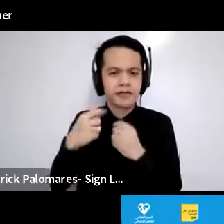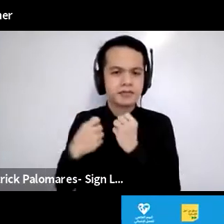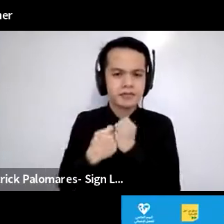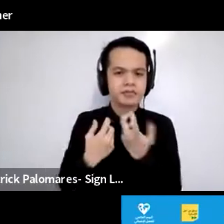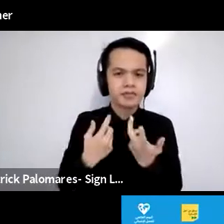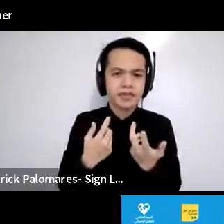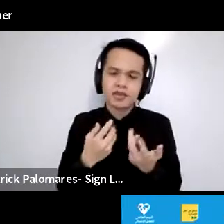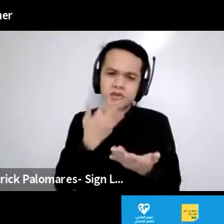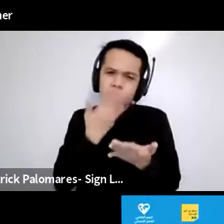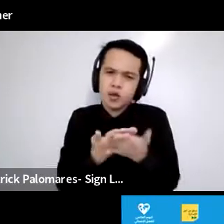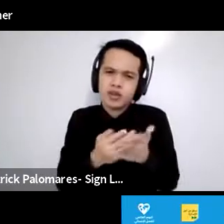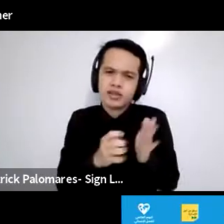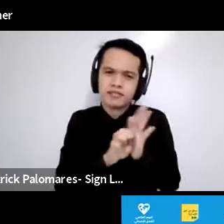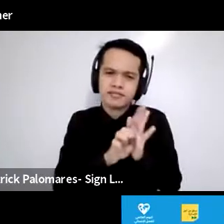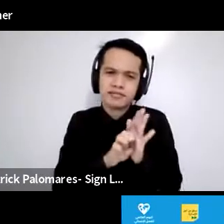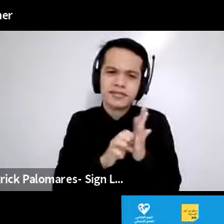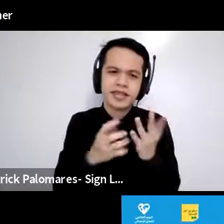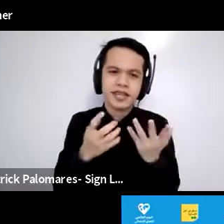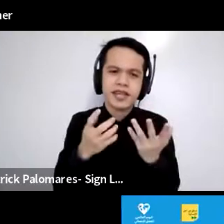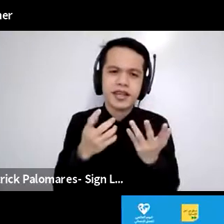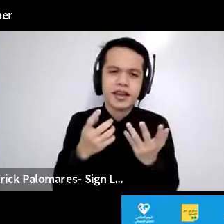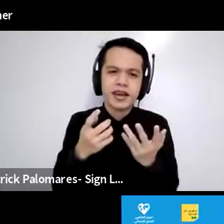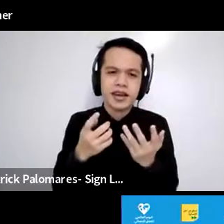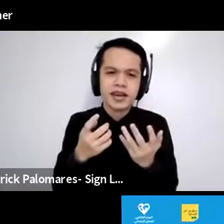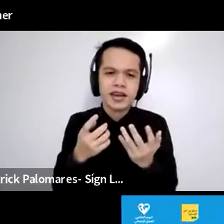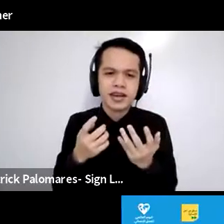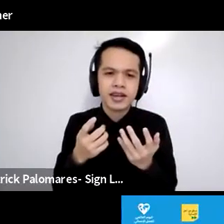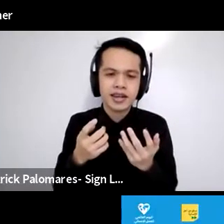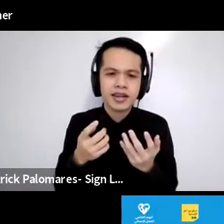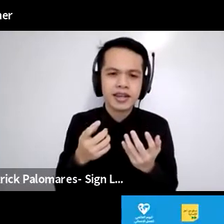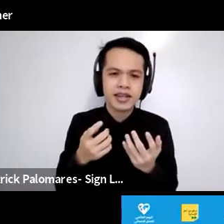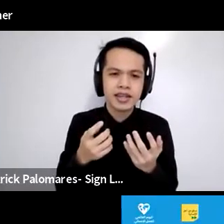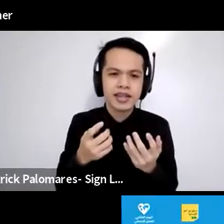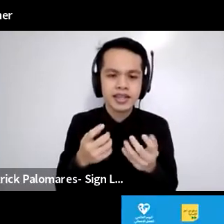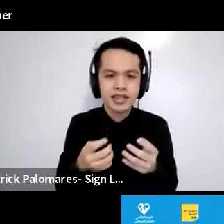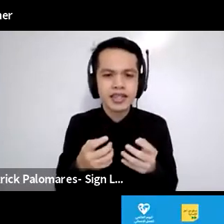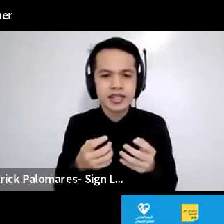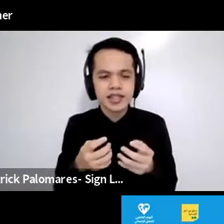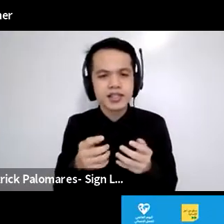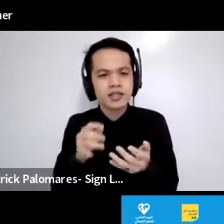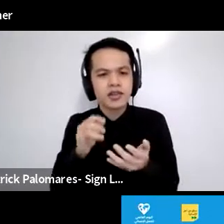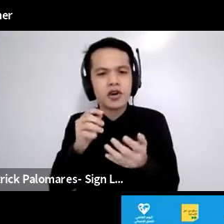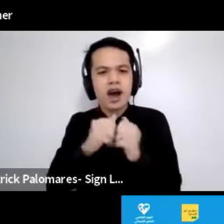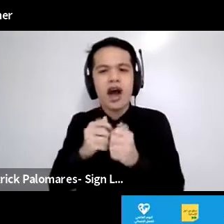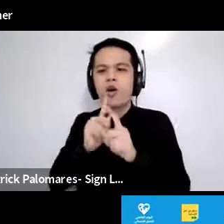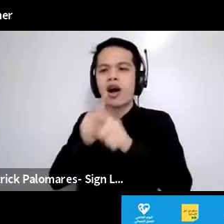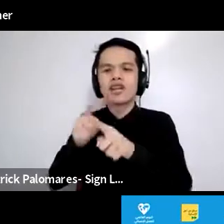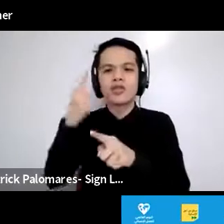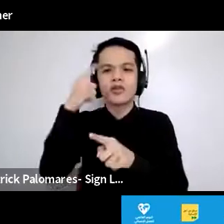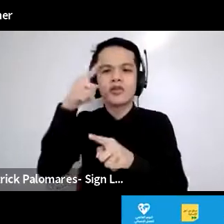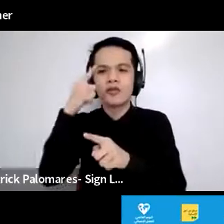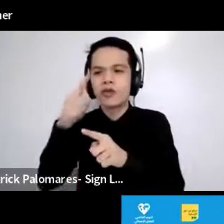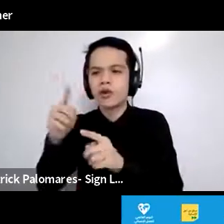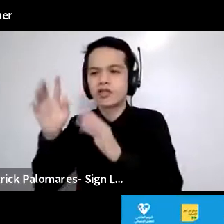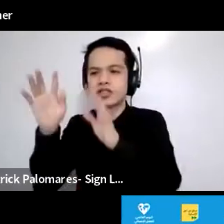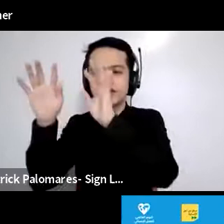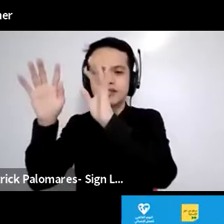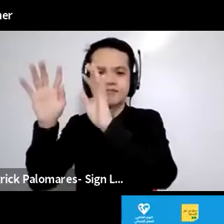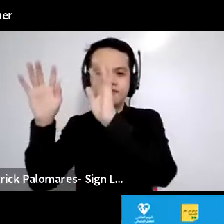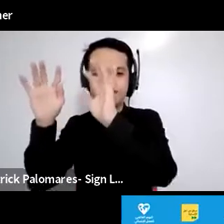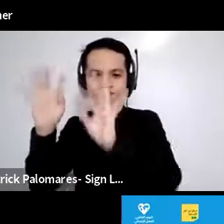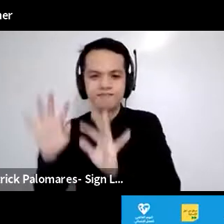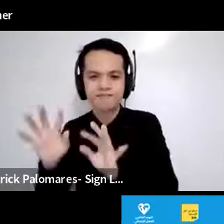good example of looking into climate change mitigation. No? So that's the greening